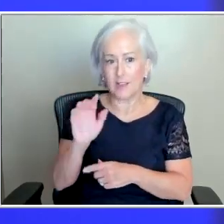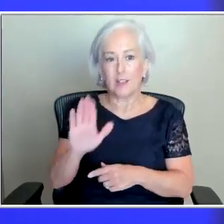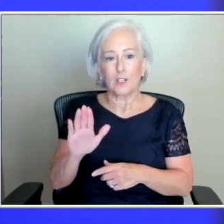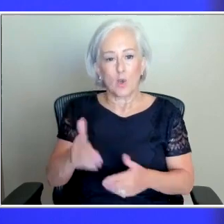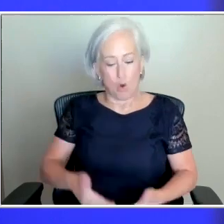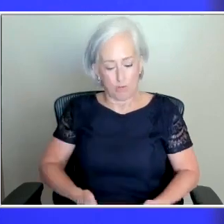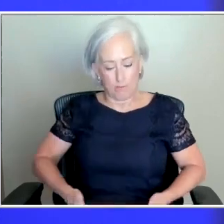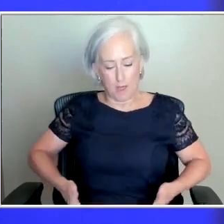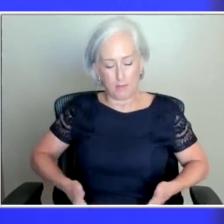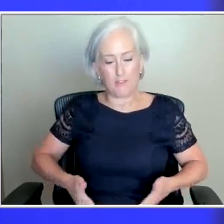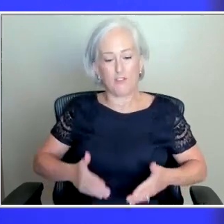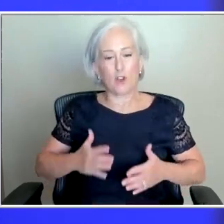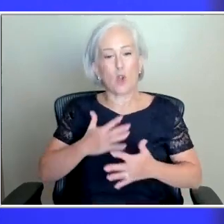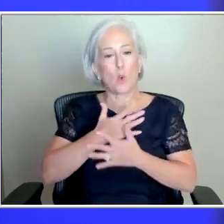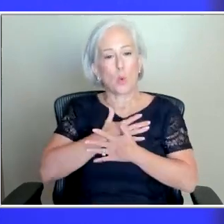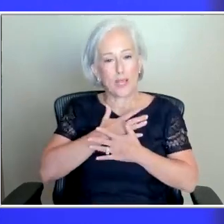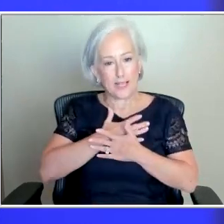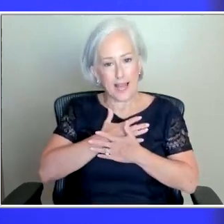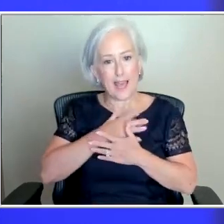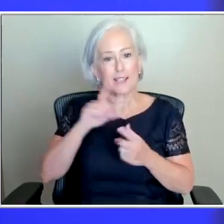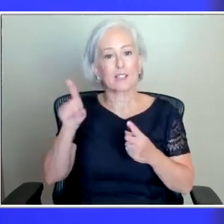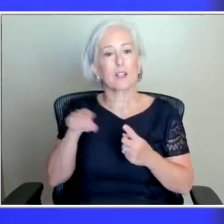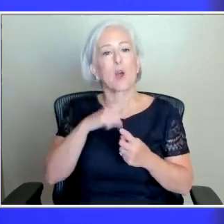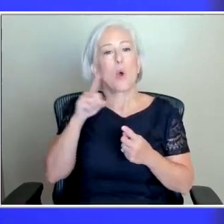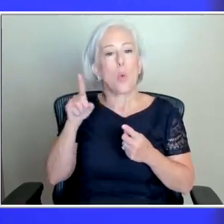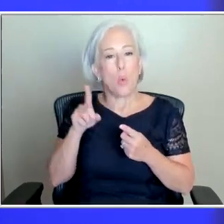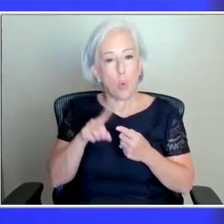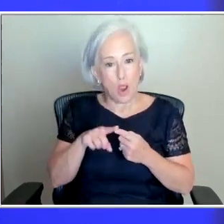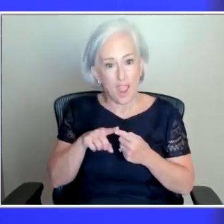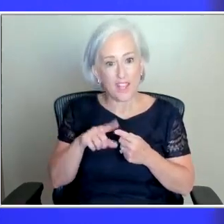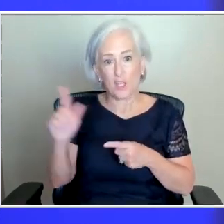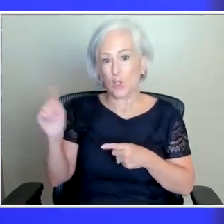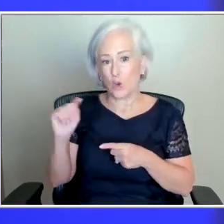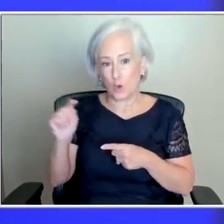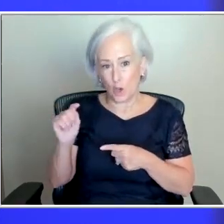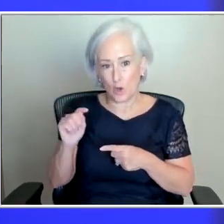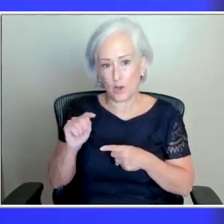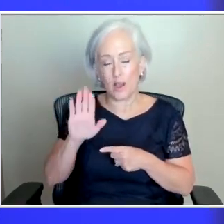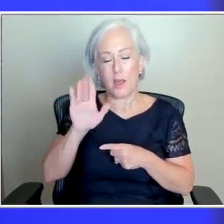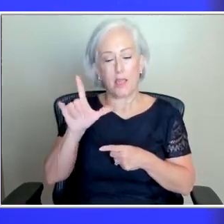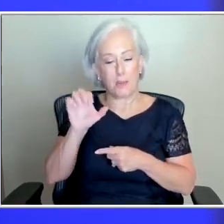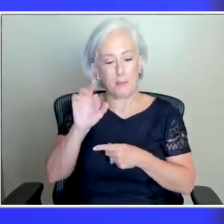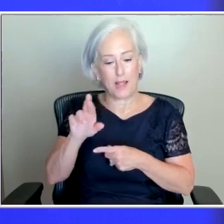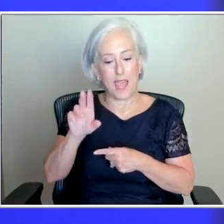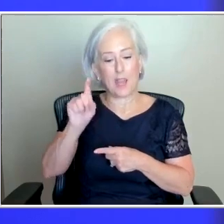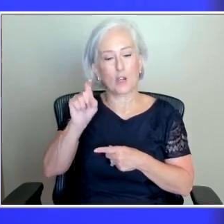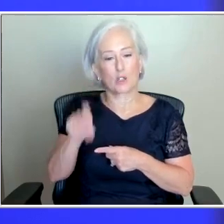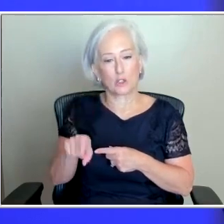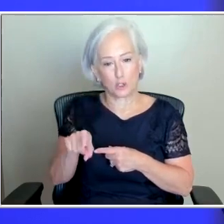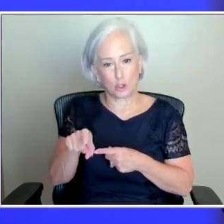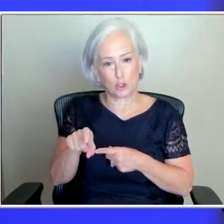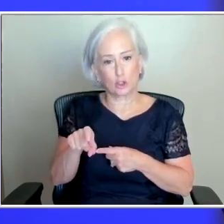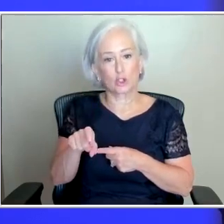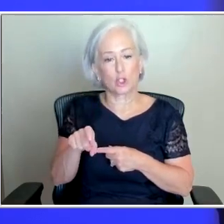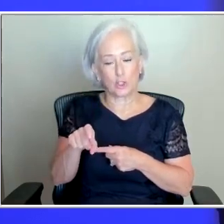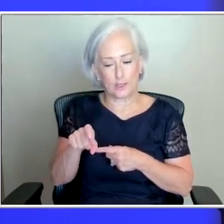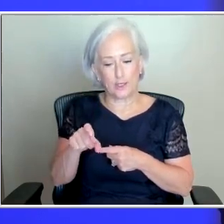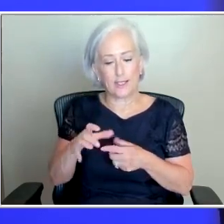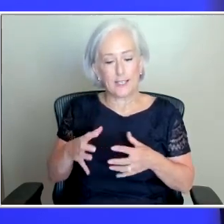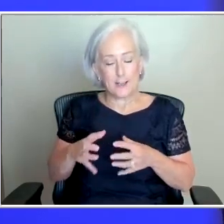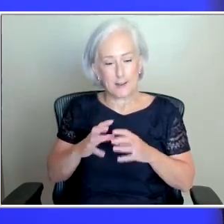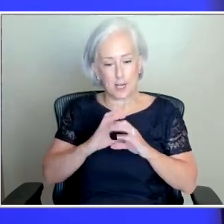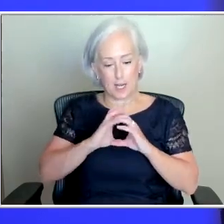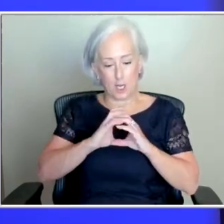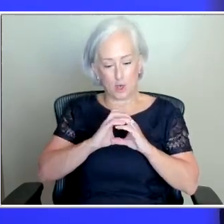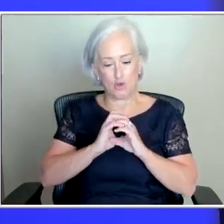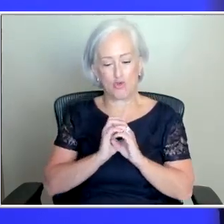relaxed when you are urinating, and the bladder muscles should be doing the contracting. For some people, they might experience some dribbling